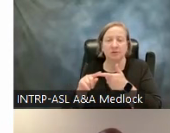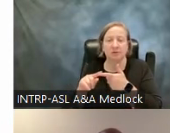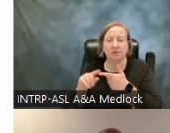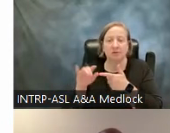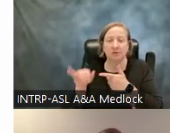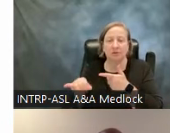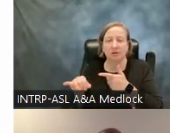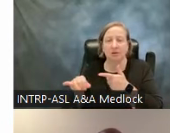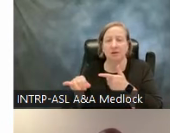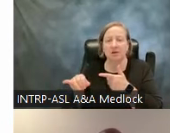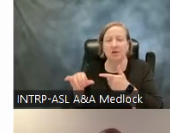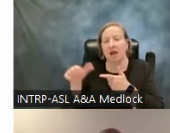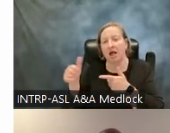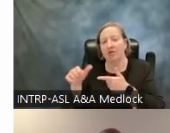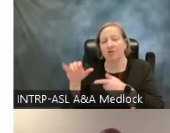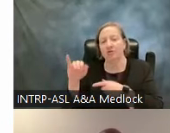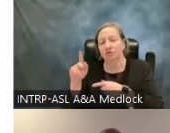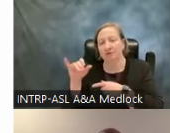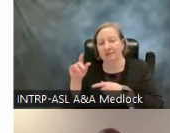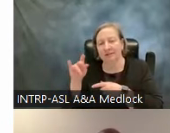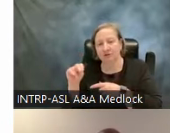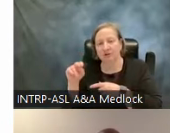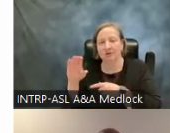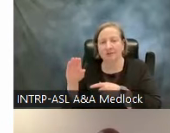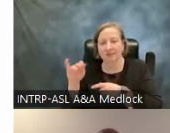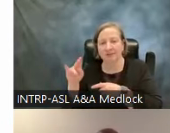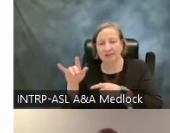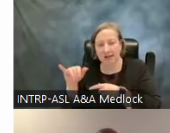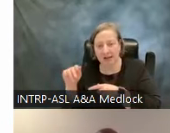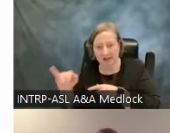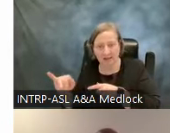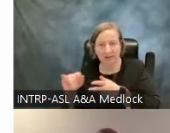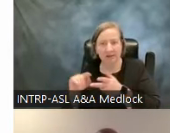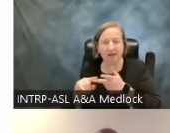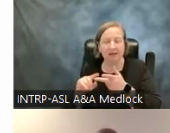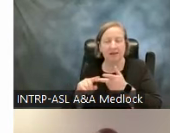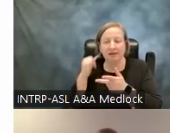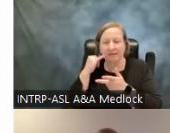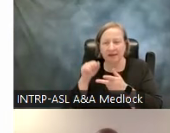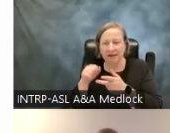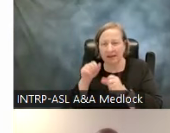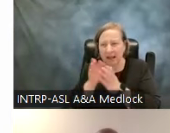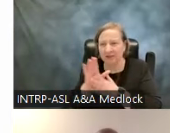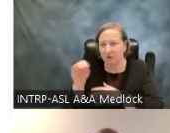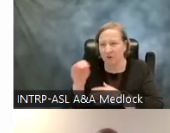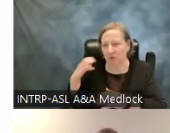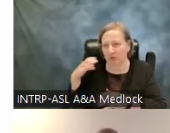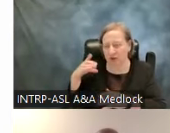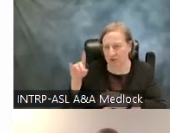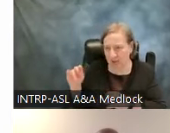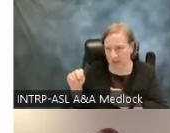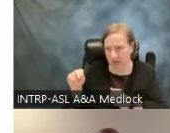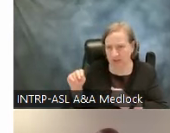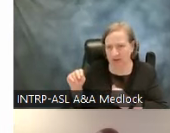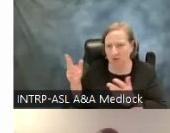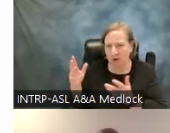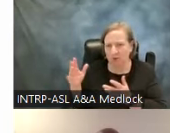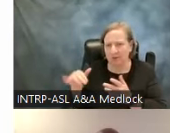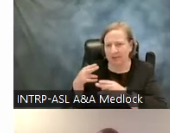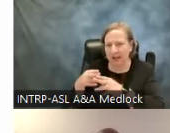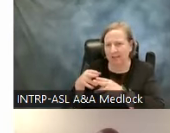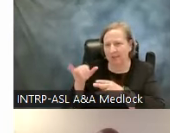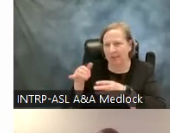the other jurisdictions, which is to say Cincinnati, and then if I could ask Co-Chair Dan, what was the name of that